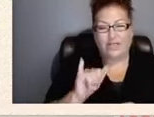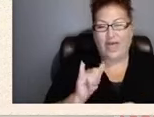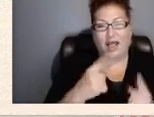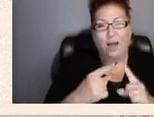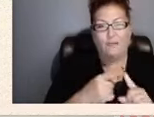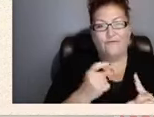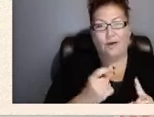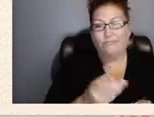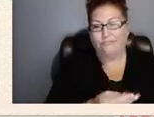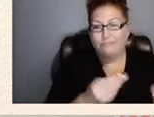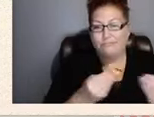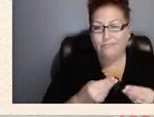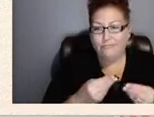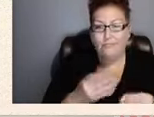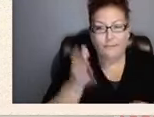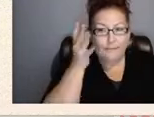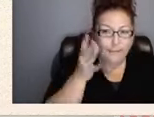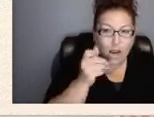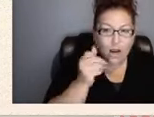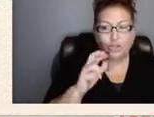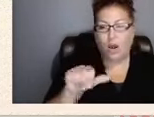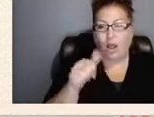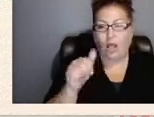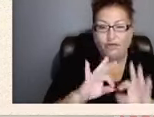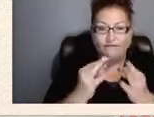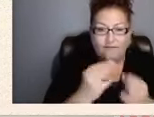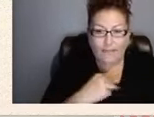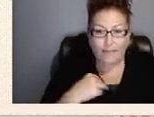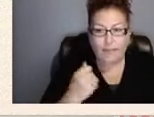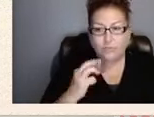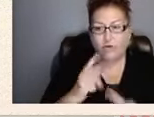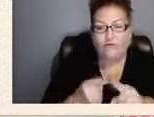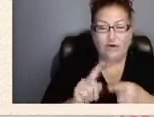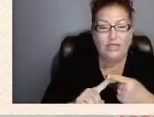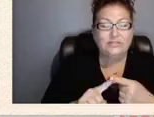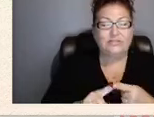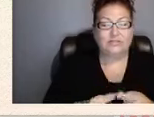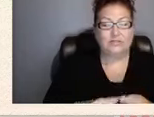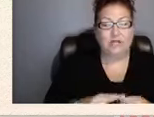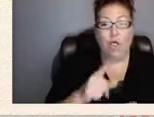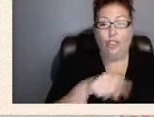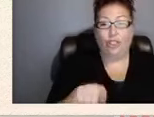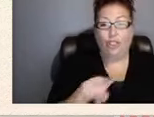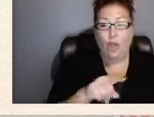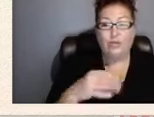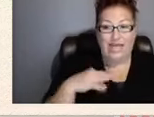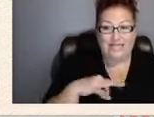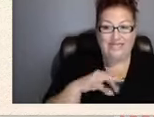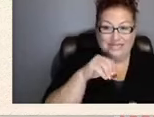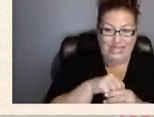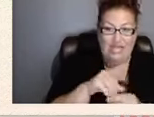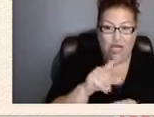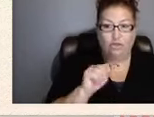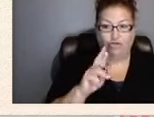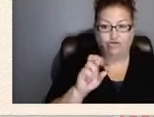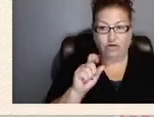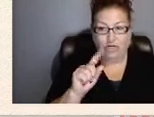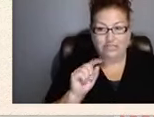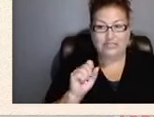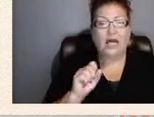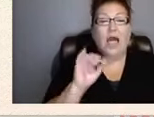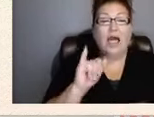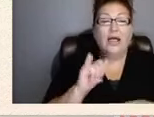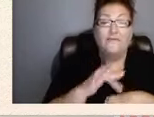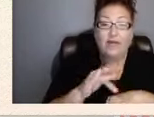parents or from other family members or friends. And those assets are in the trust, available to the individual,